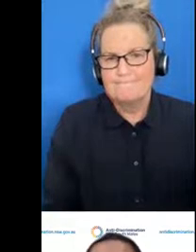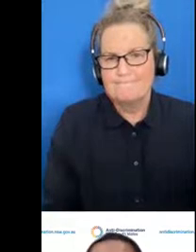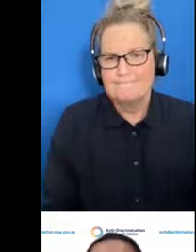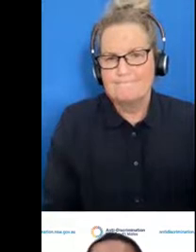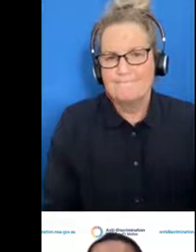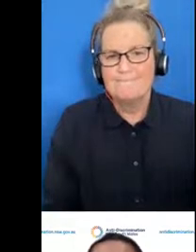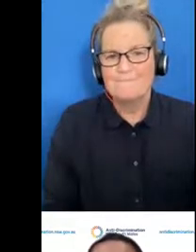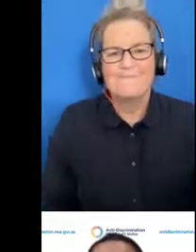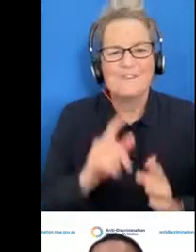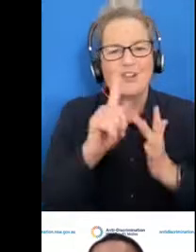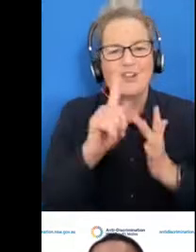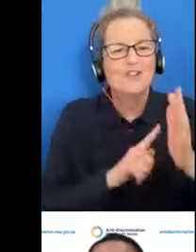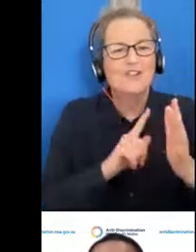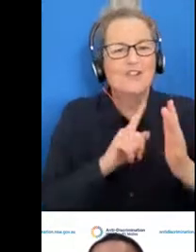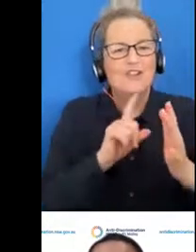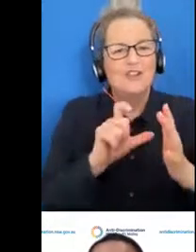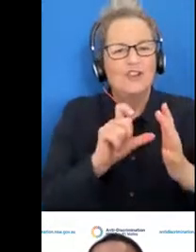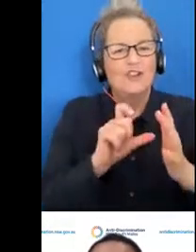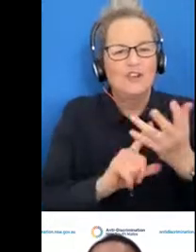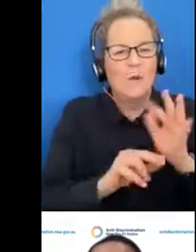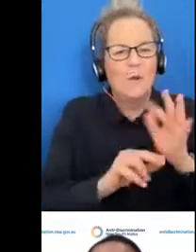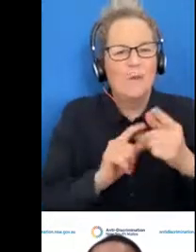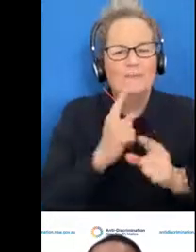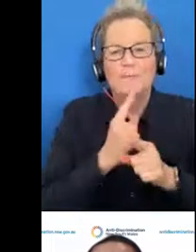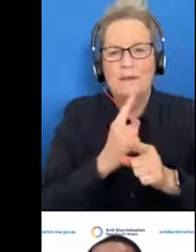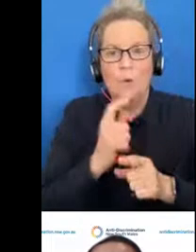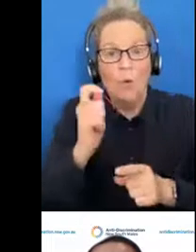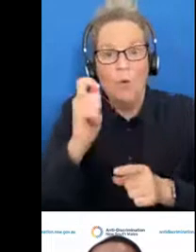Won't be too much longer.